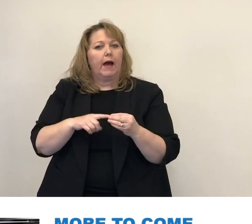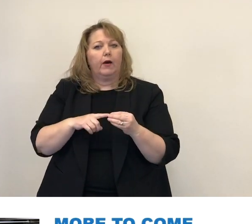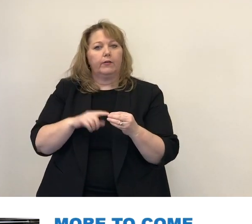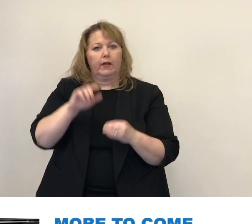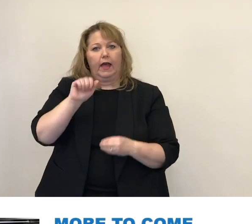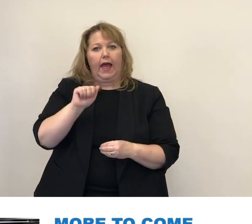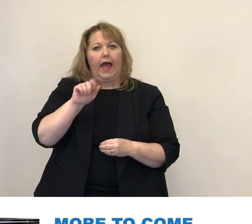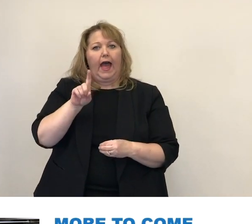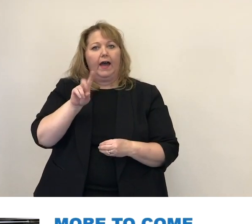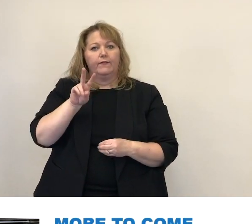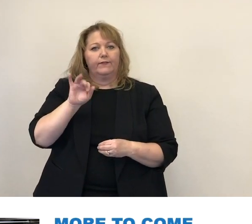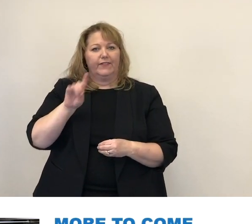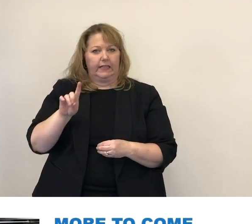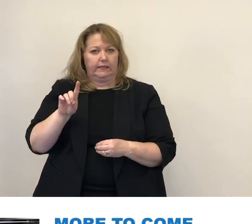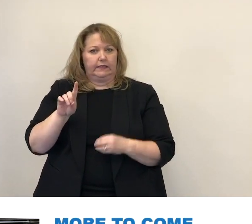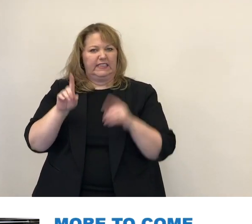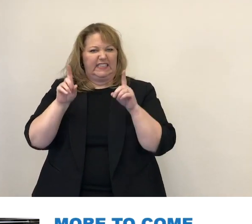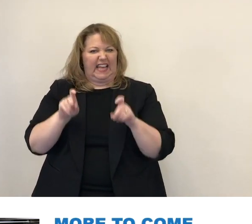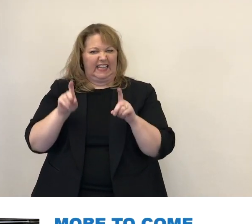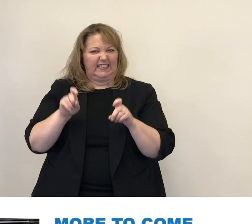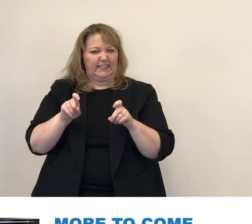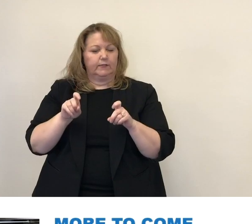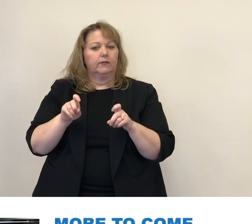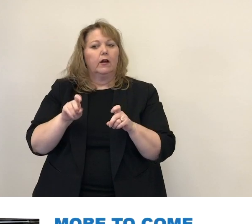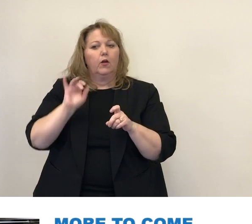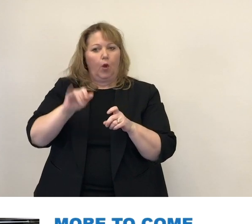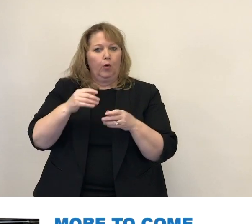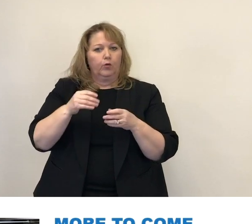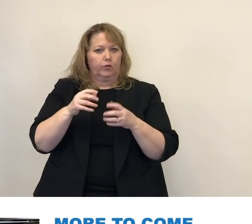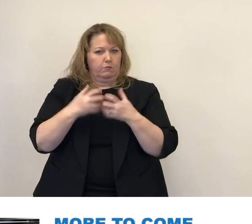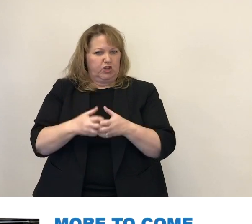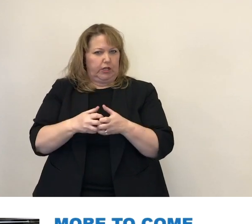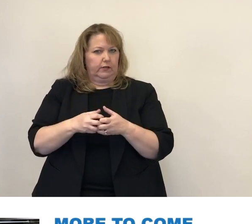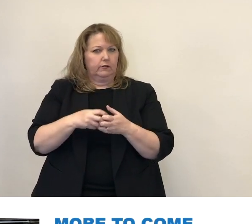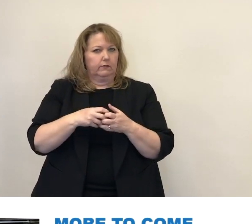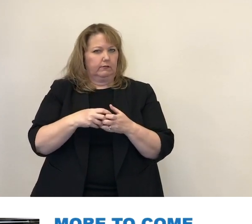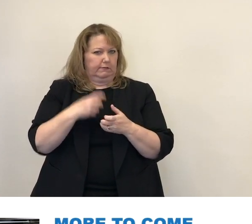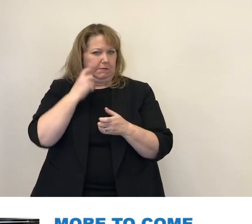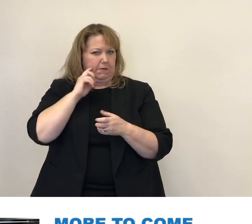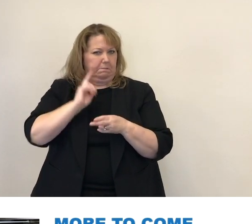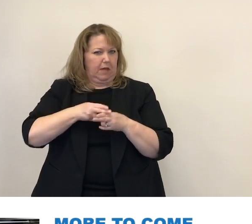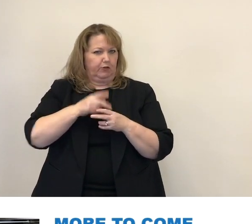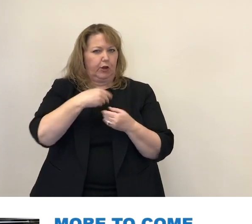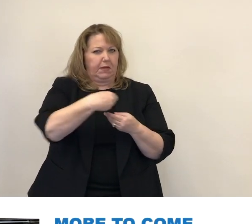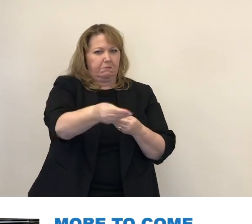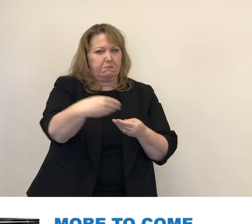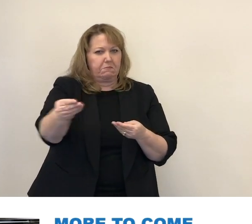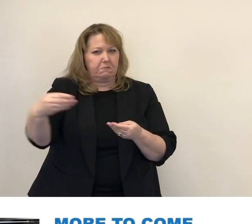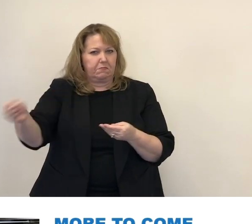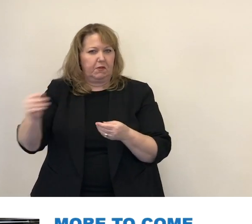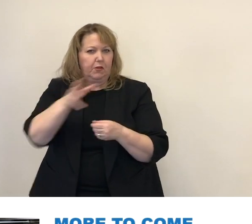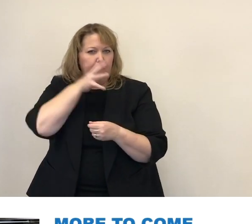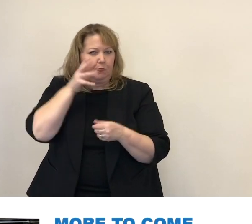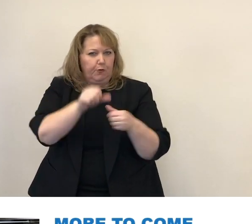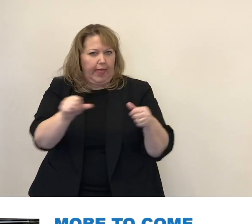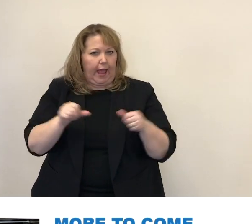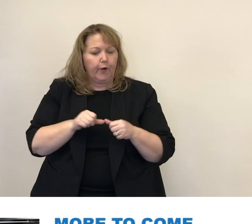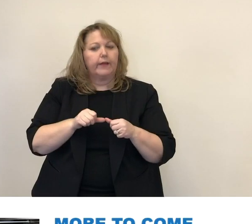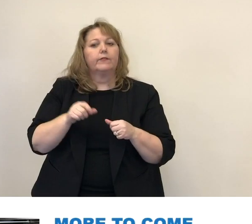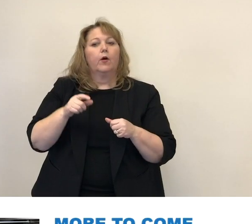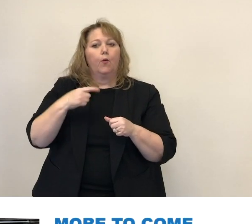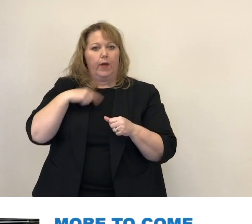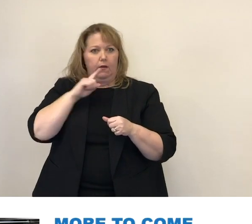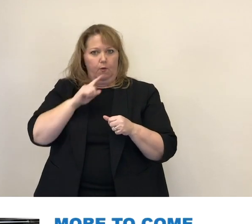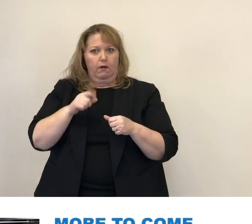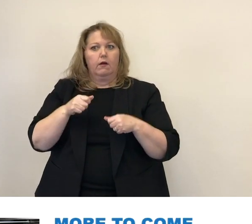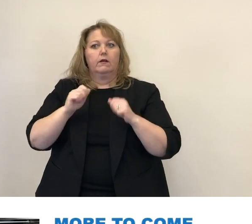business a point-of-care test. Those are being distributed, and when they start ramping up, what will happen is the public health labs will be able to